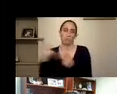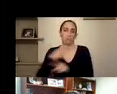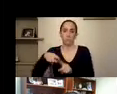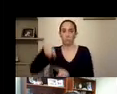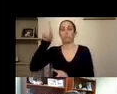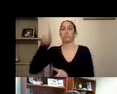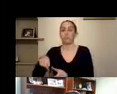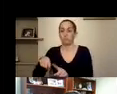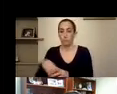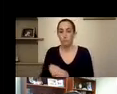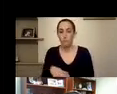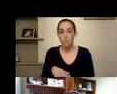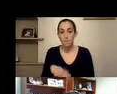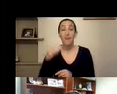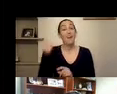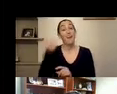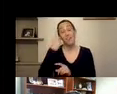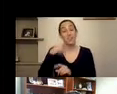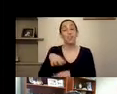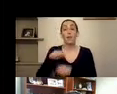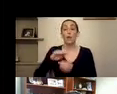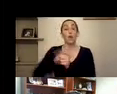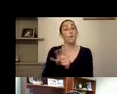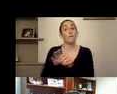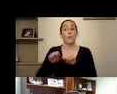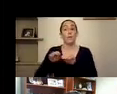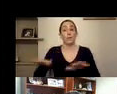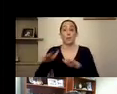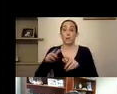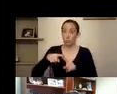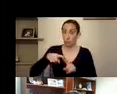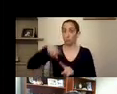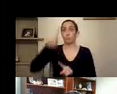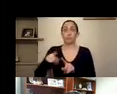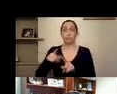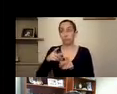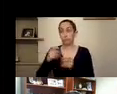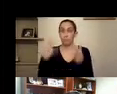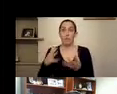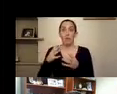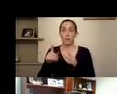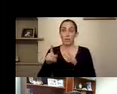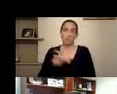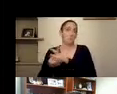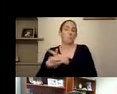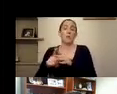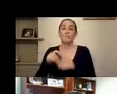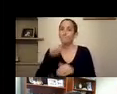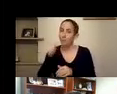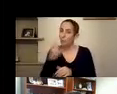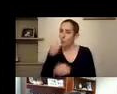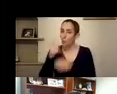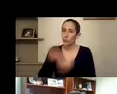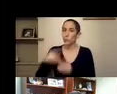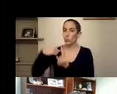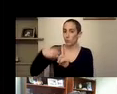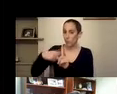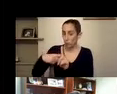necessarily related to temperature, the way typically you see more pneumonia and influenza deaths in the winter time.